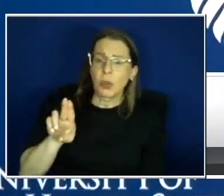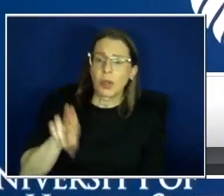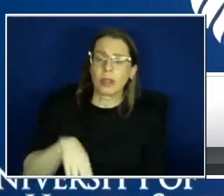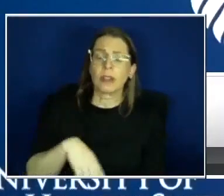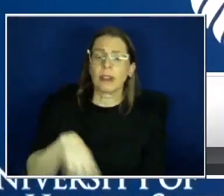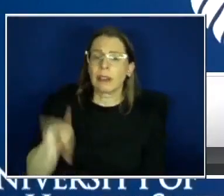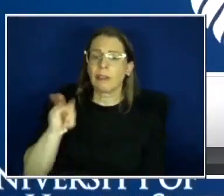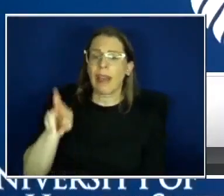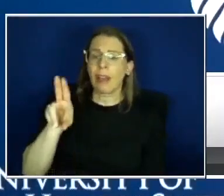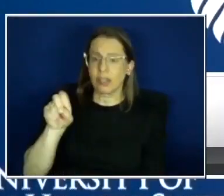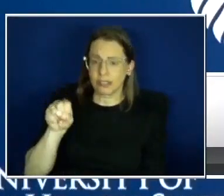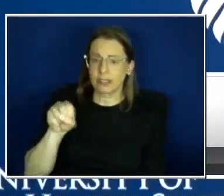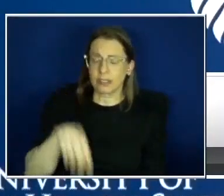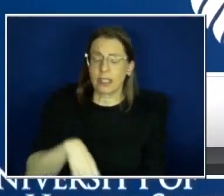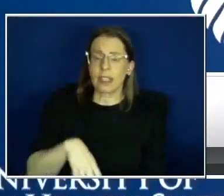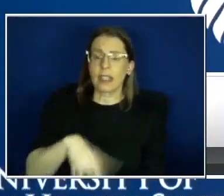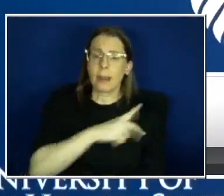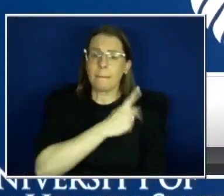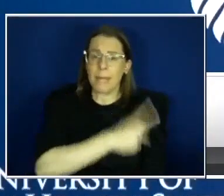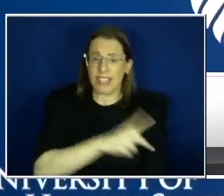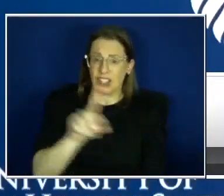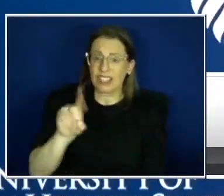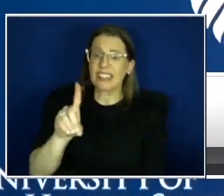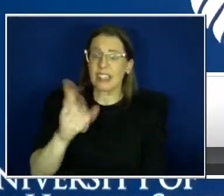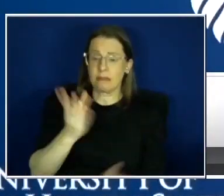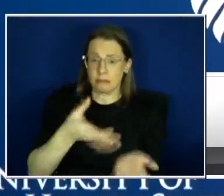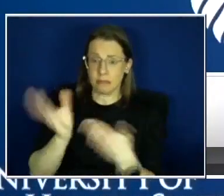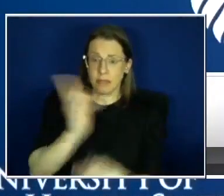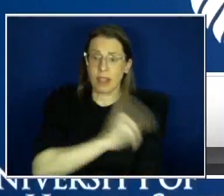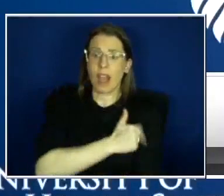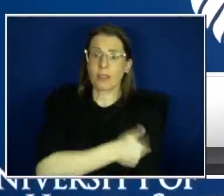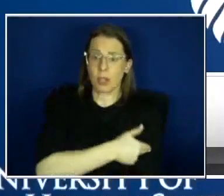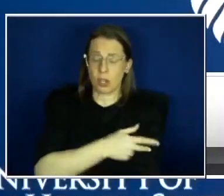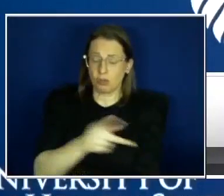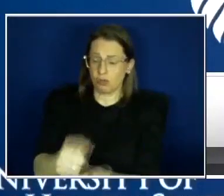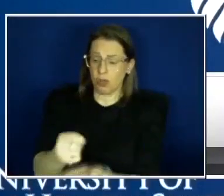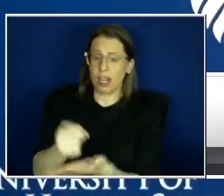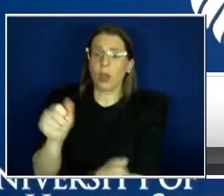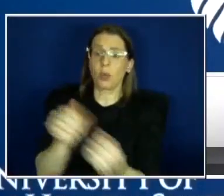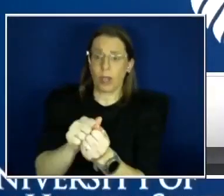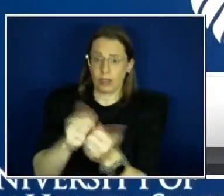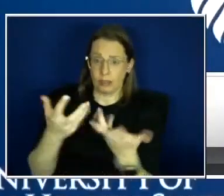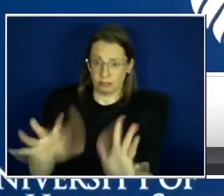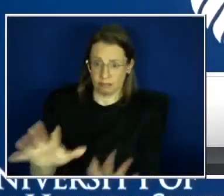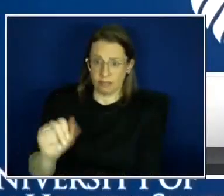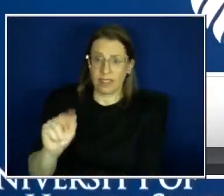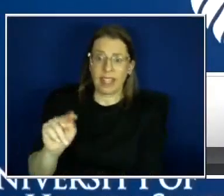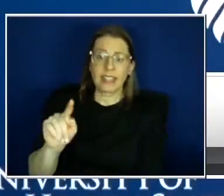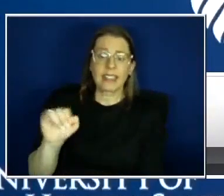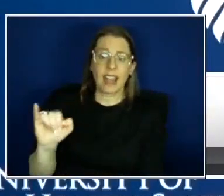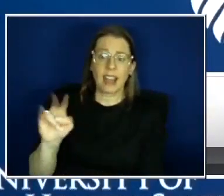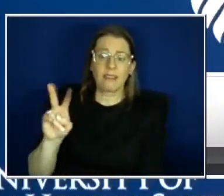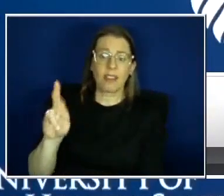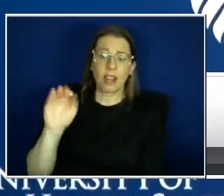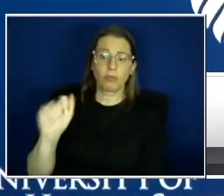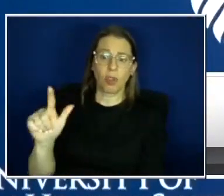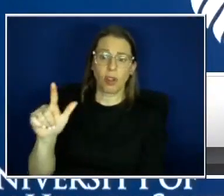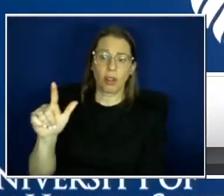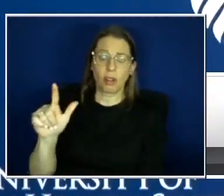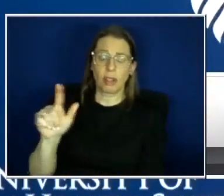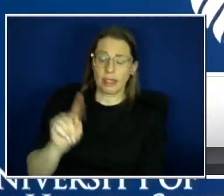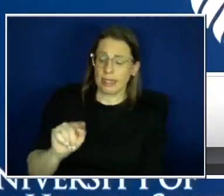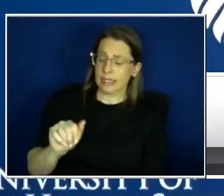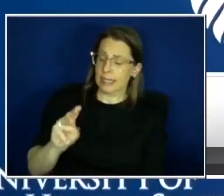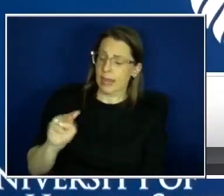virus. That patient did go to the hospital, also got treated with antivirals with oseltamivir. But